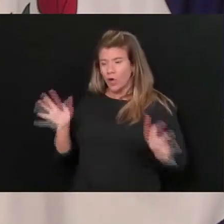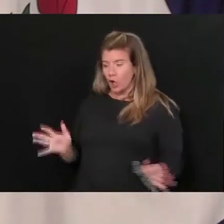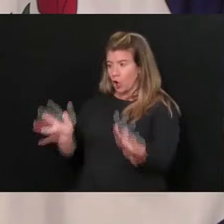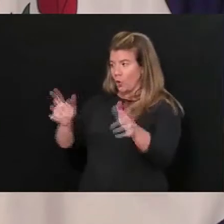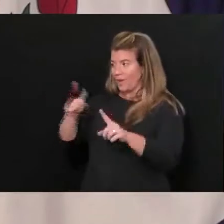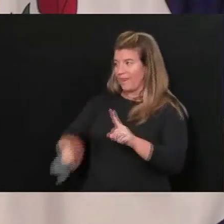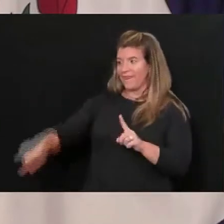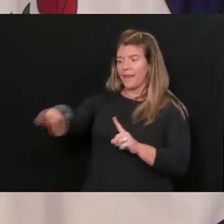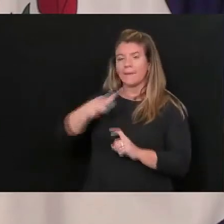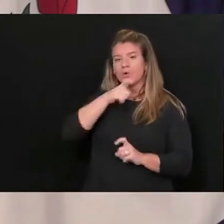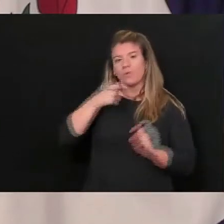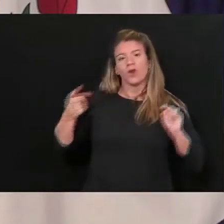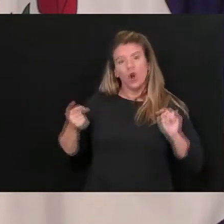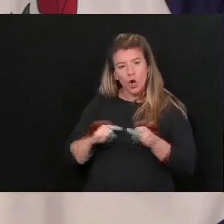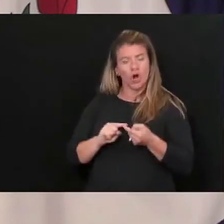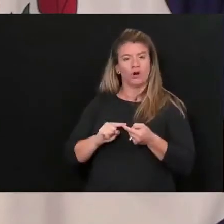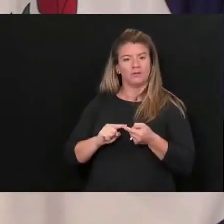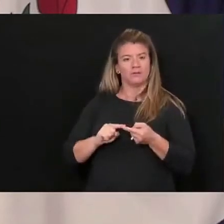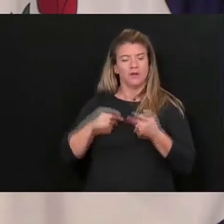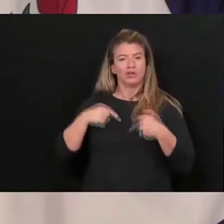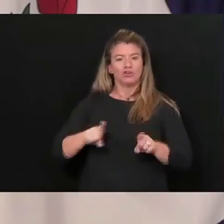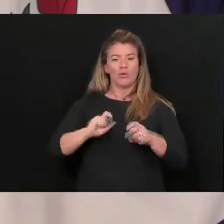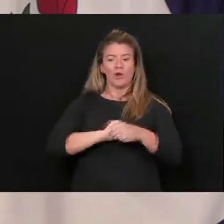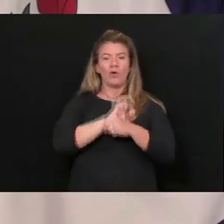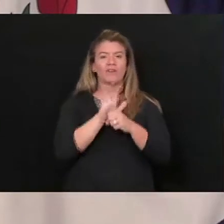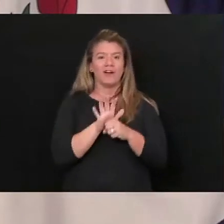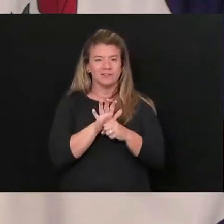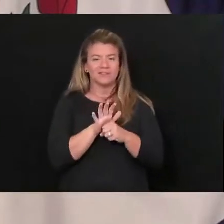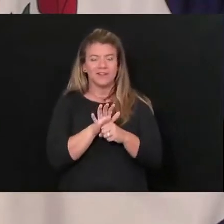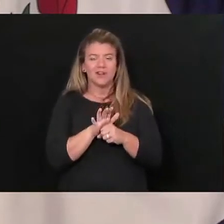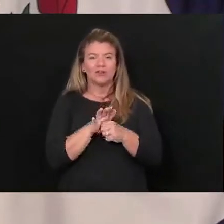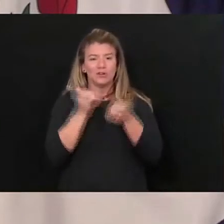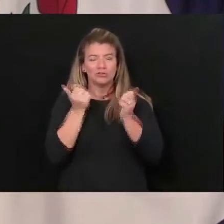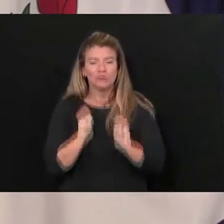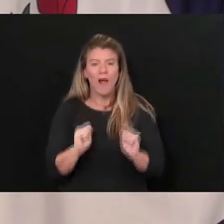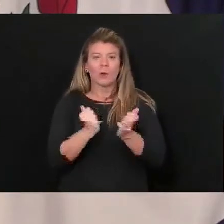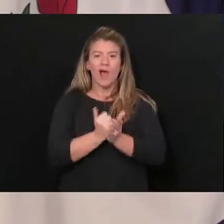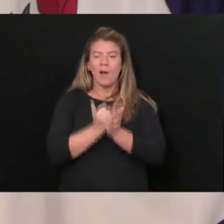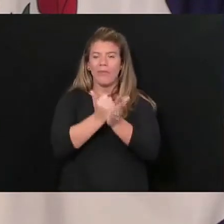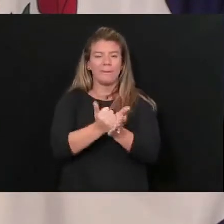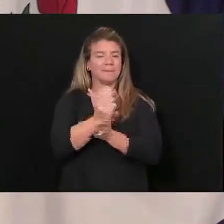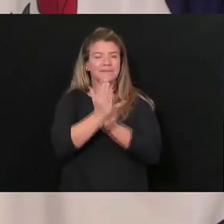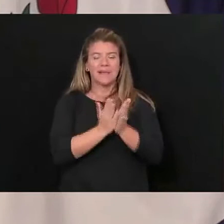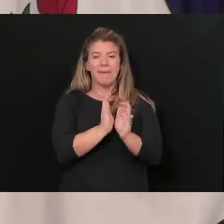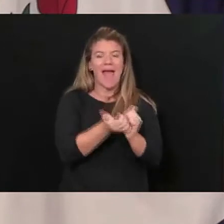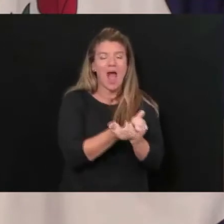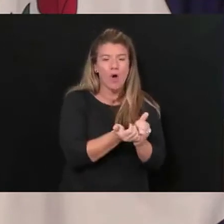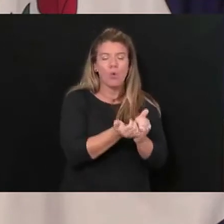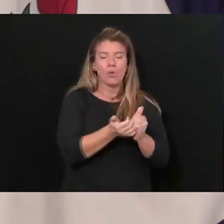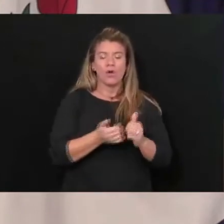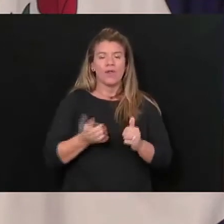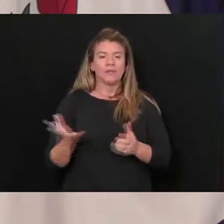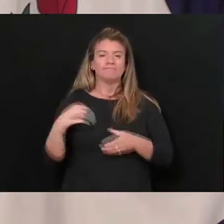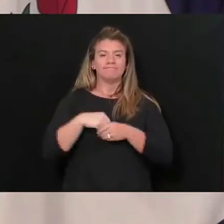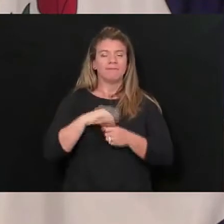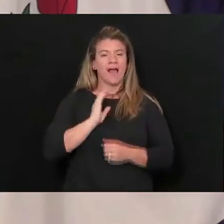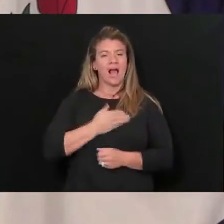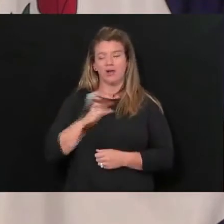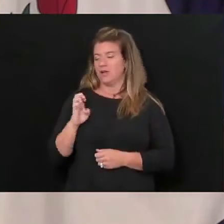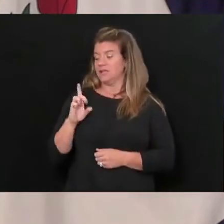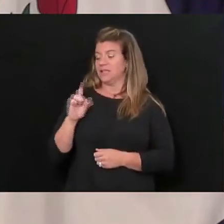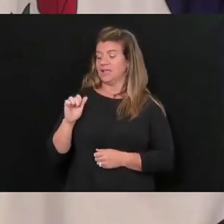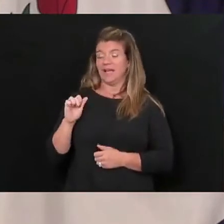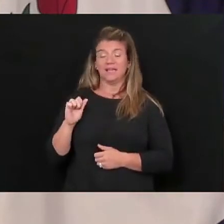this COVID situation, to be able to get them through some way, somehow, through our EDA. And so I would